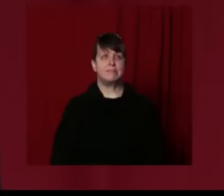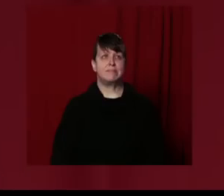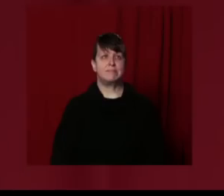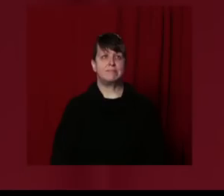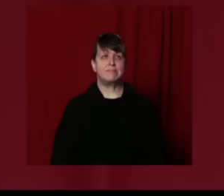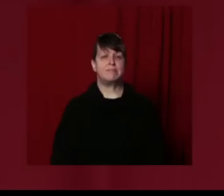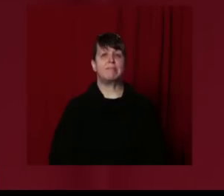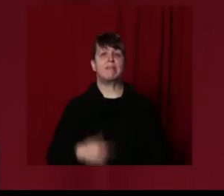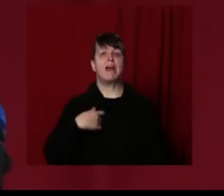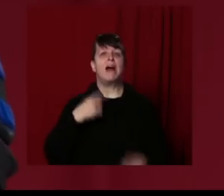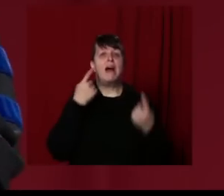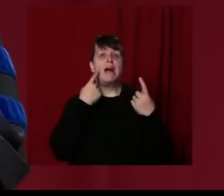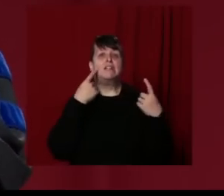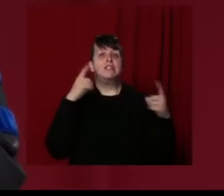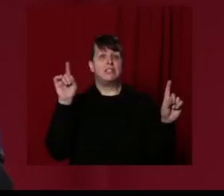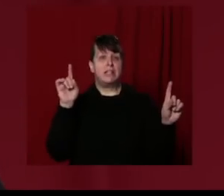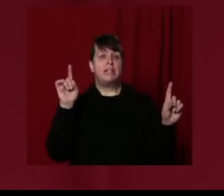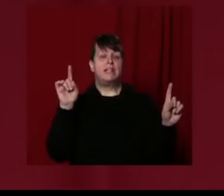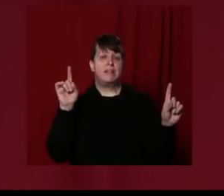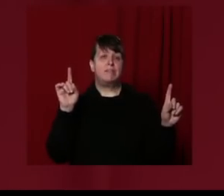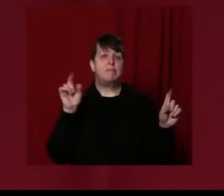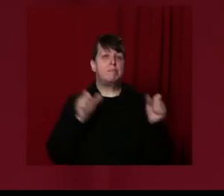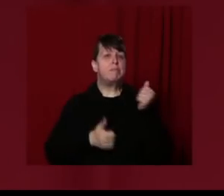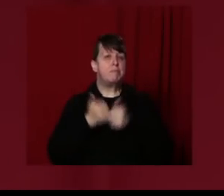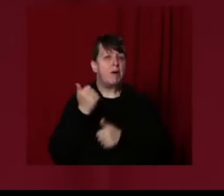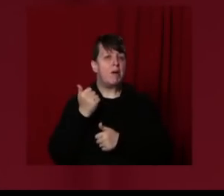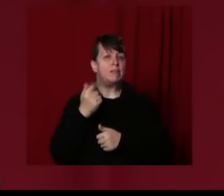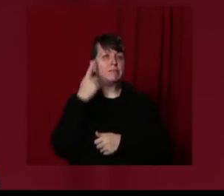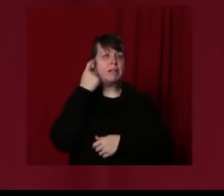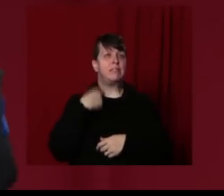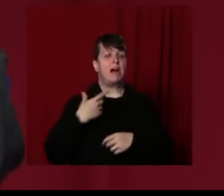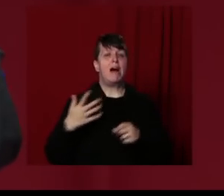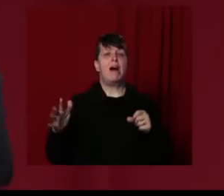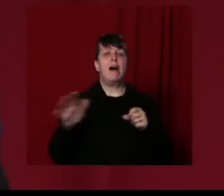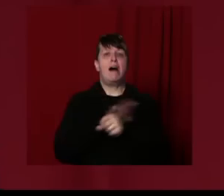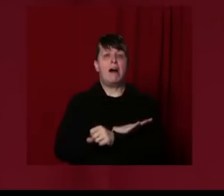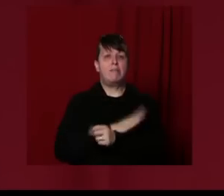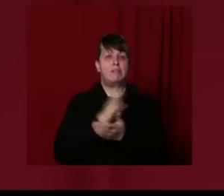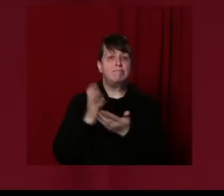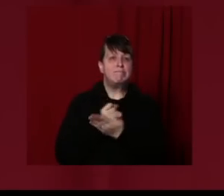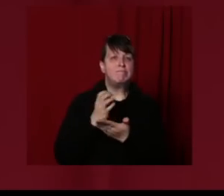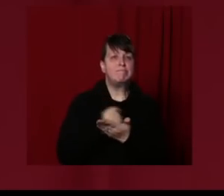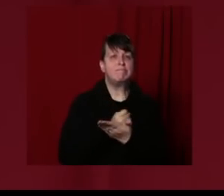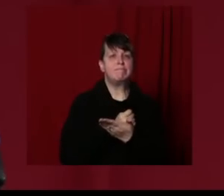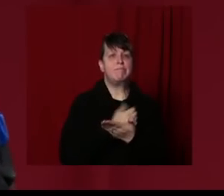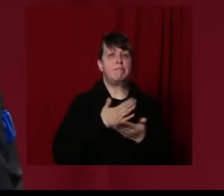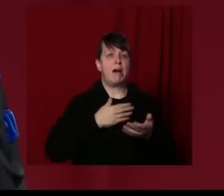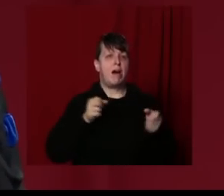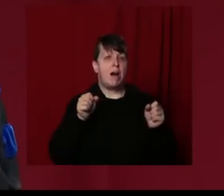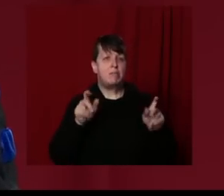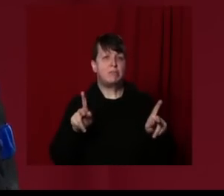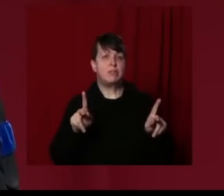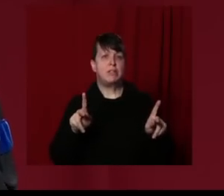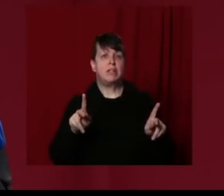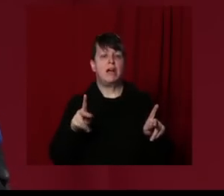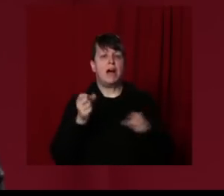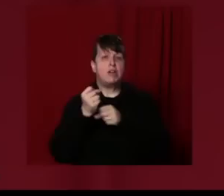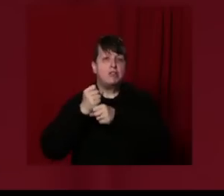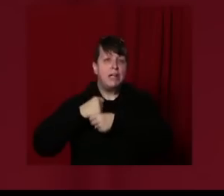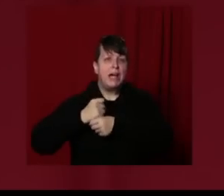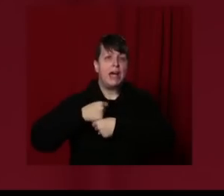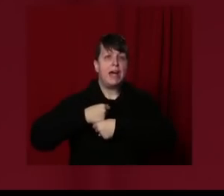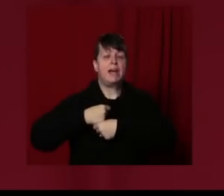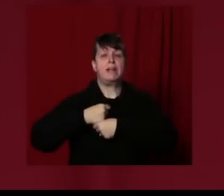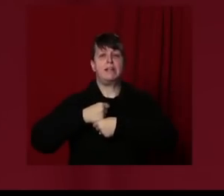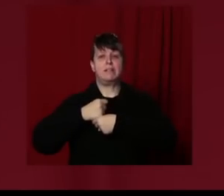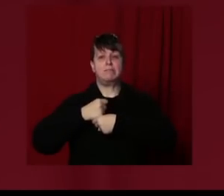I achieved this in large part because I more fully utilized my opportunities. I created and facilitated my